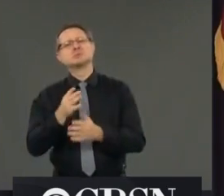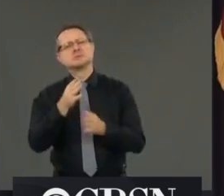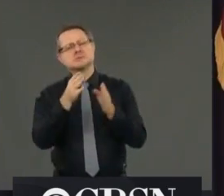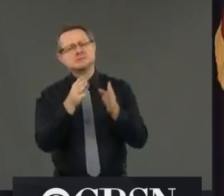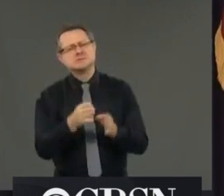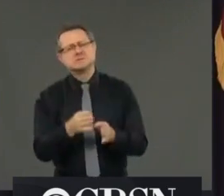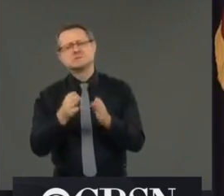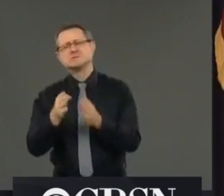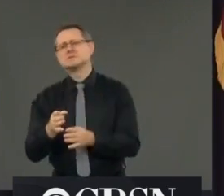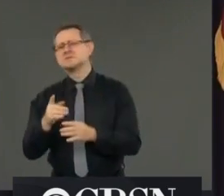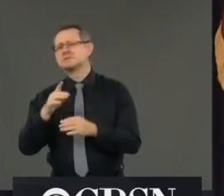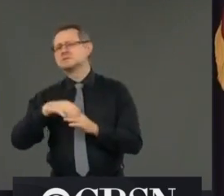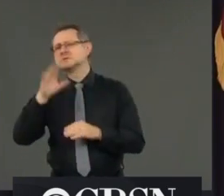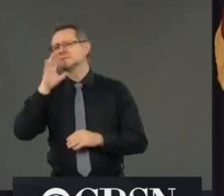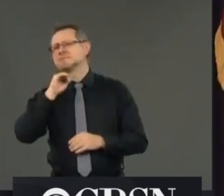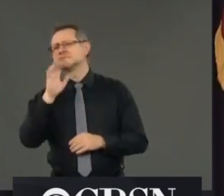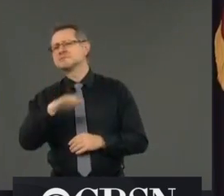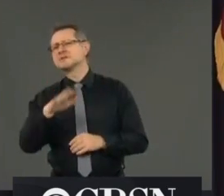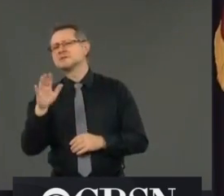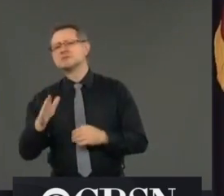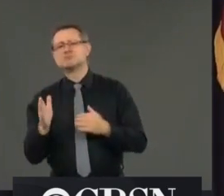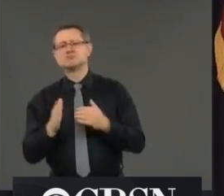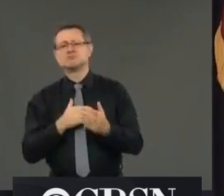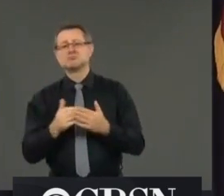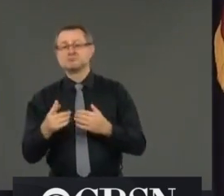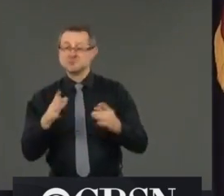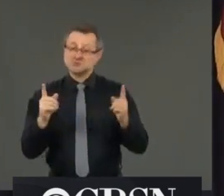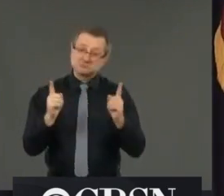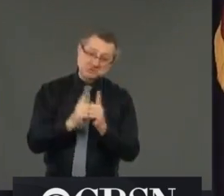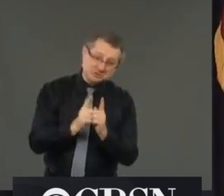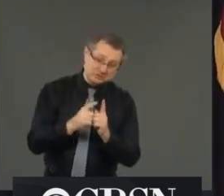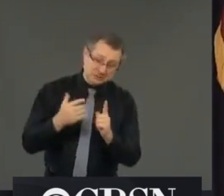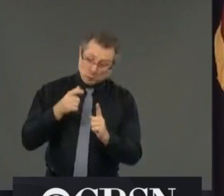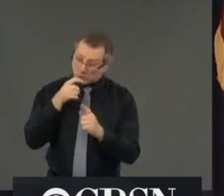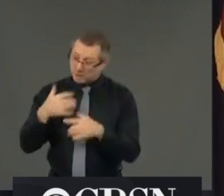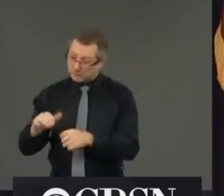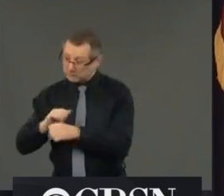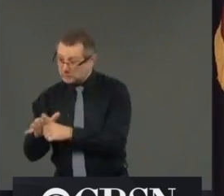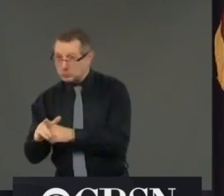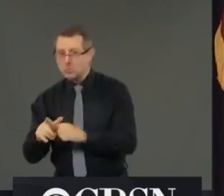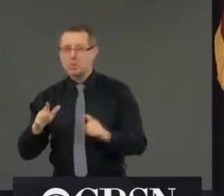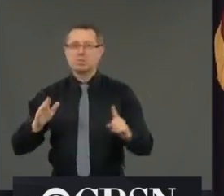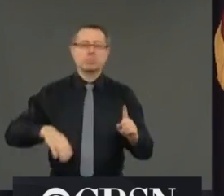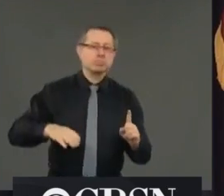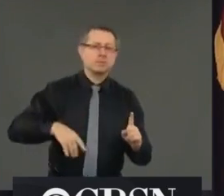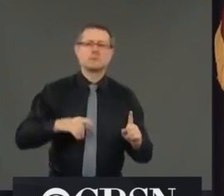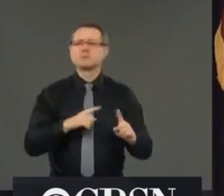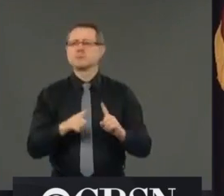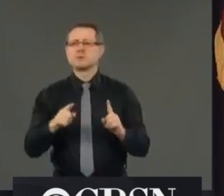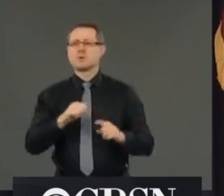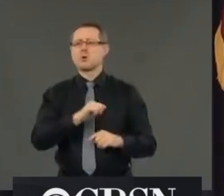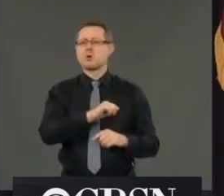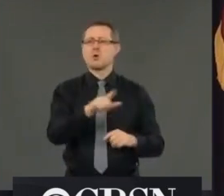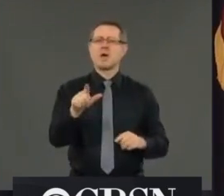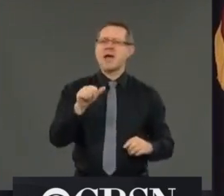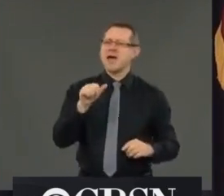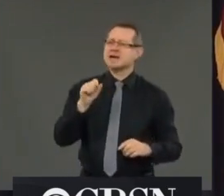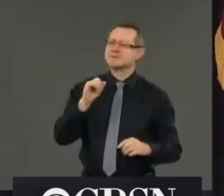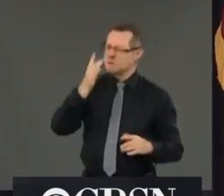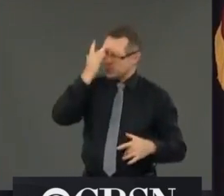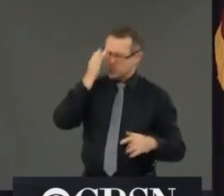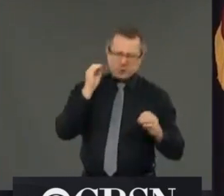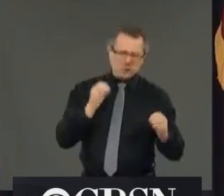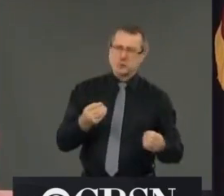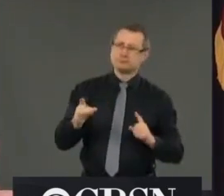whether or not they had been in contact with someone who had coronavirus, and all these people were asymptomatic, because if they were symptomatic, they were already being